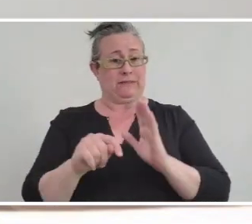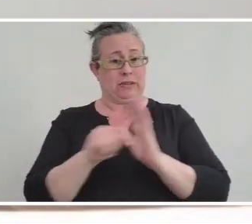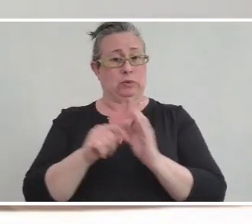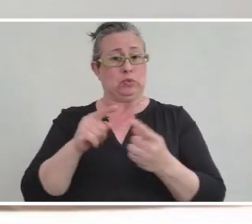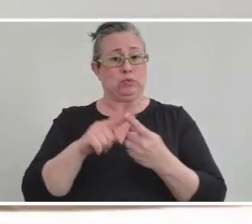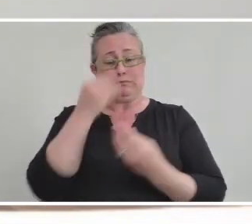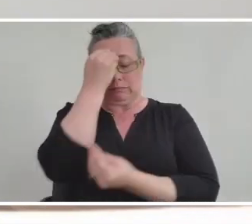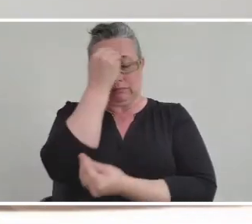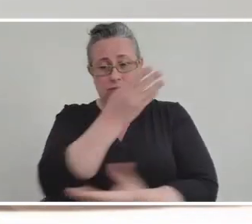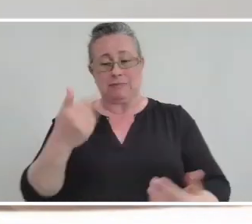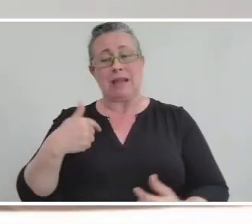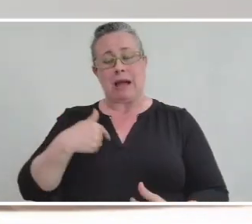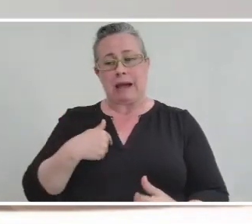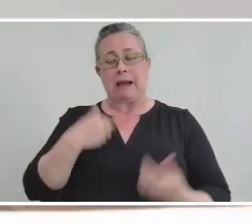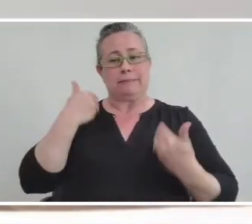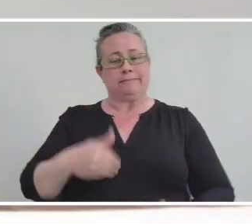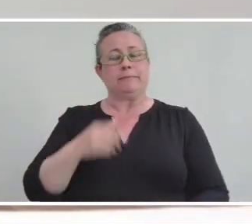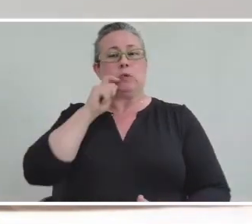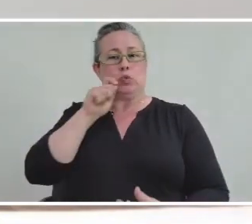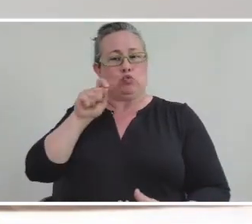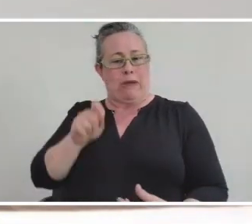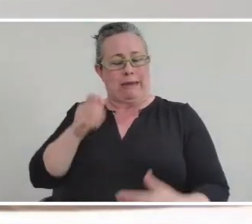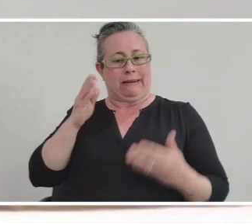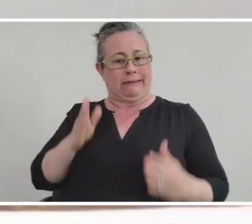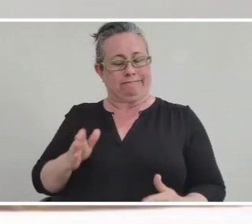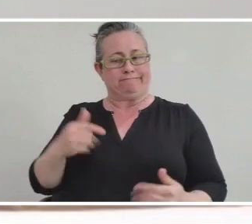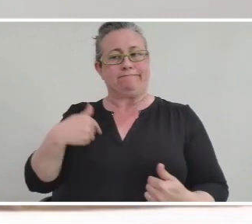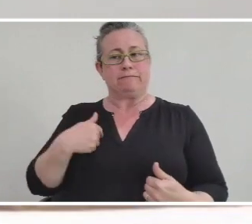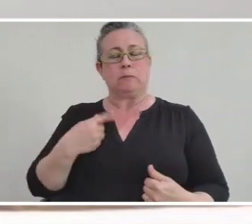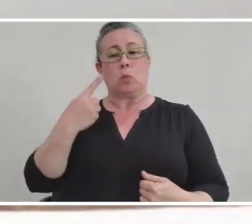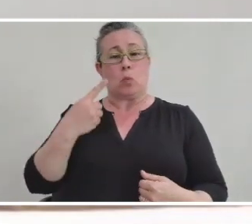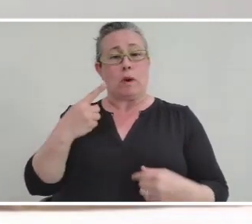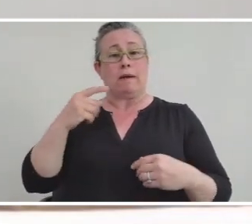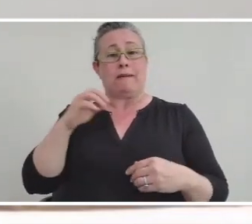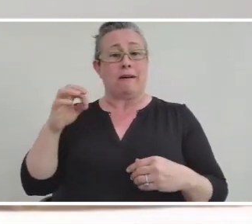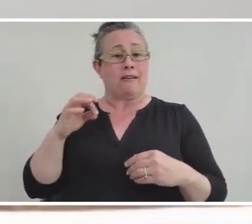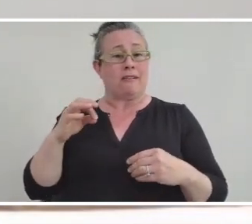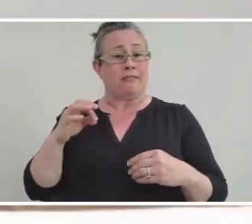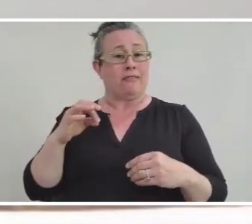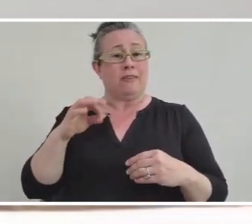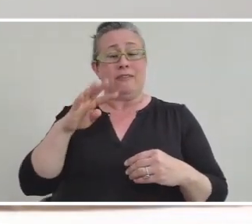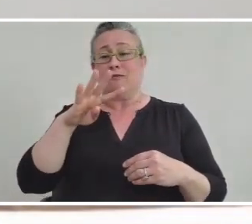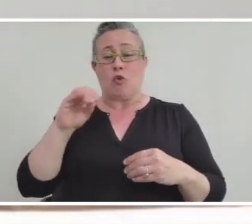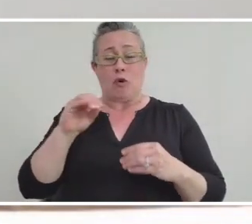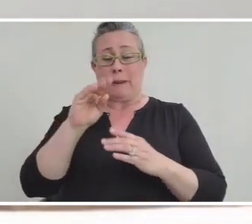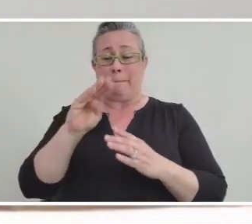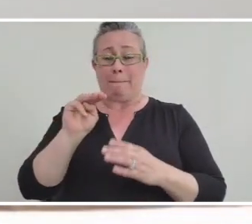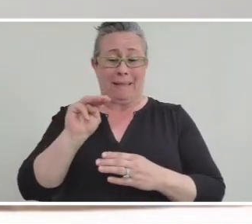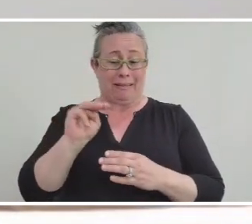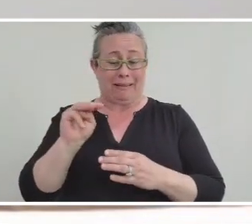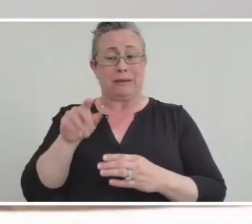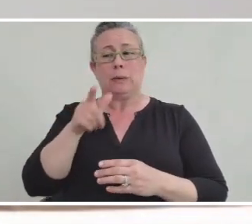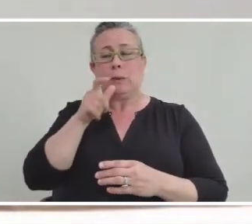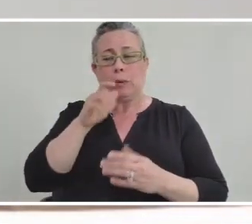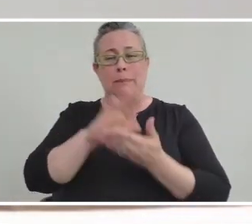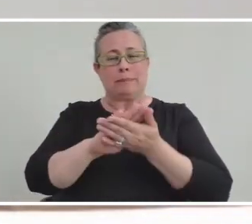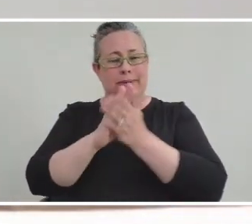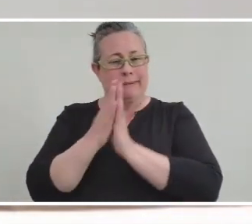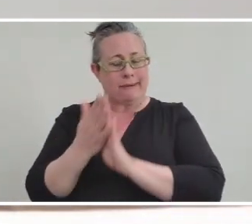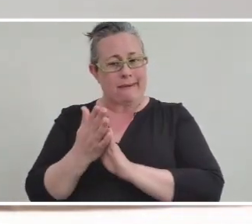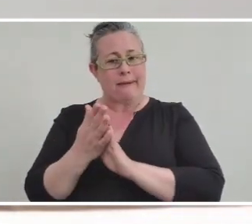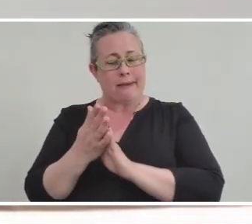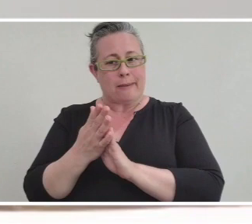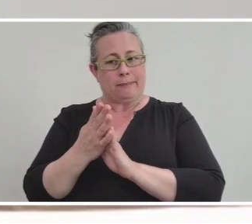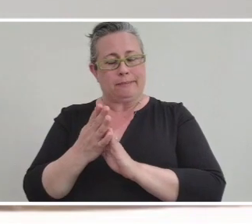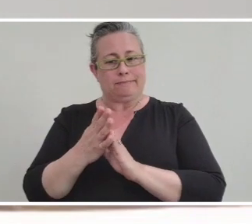am Ukrainian." And this is one of the more than 40 million other stories of Ukrainians who became victims of Russian aggression. At the beginning